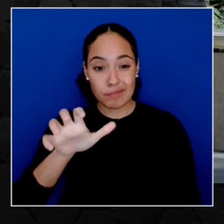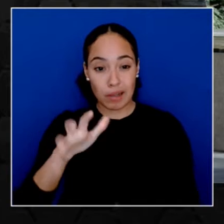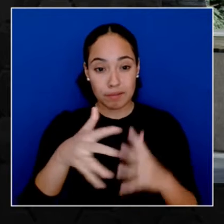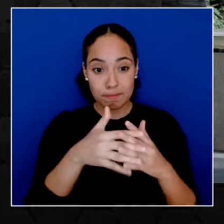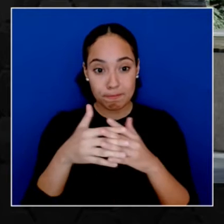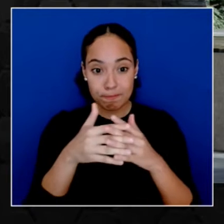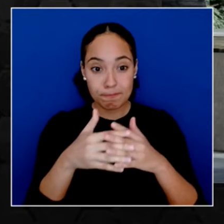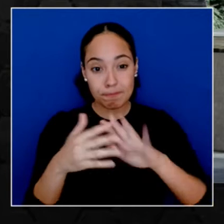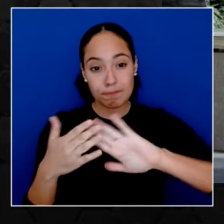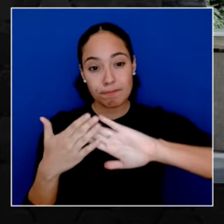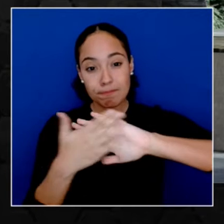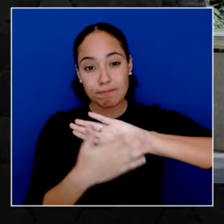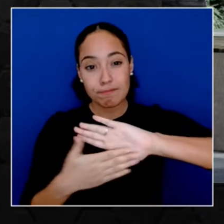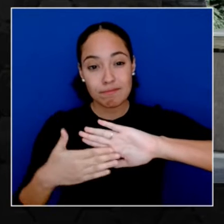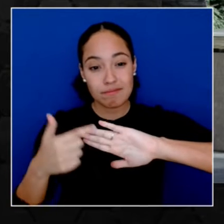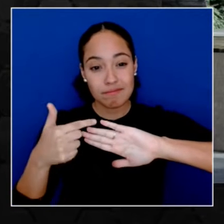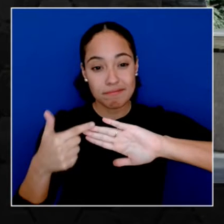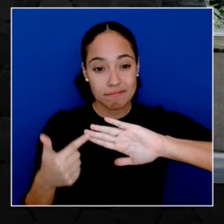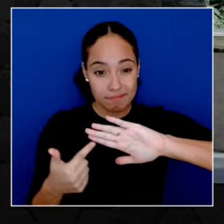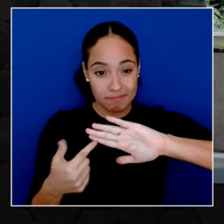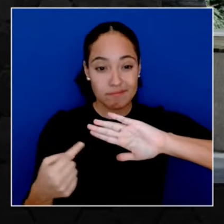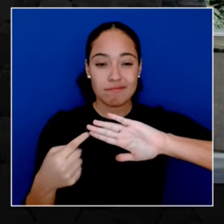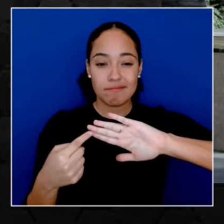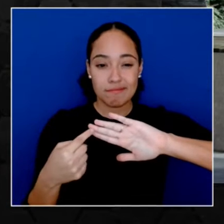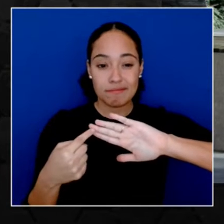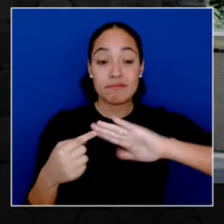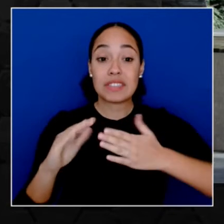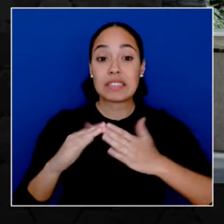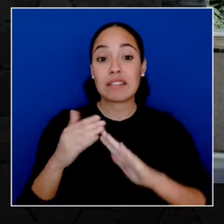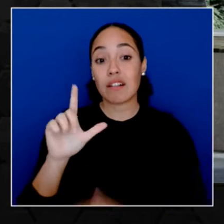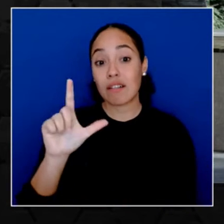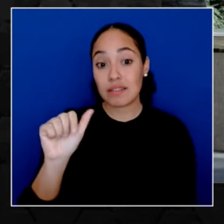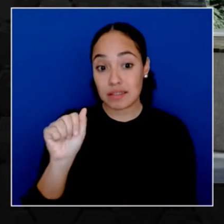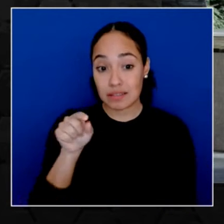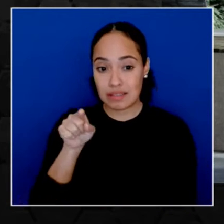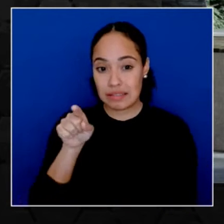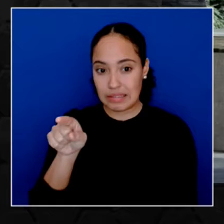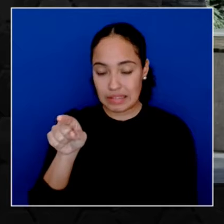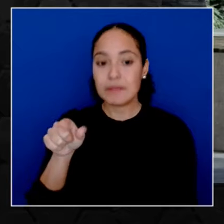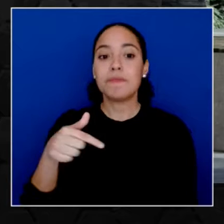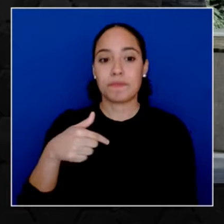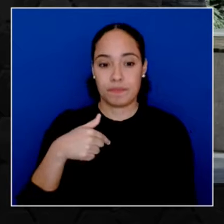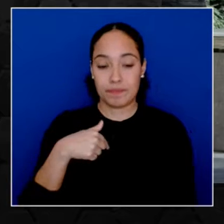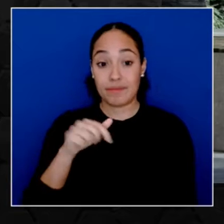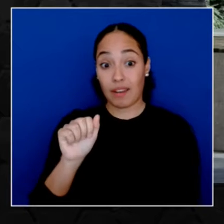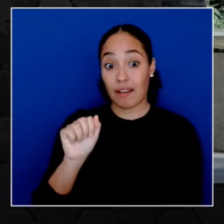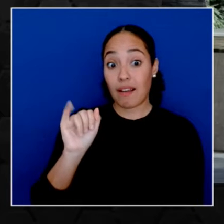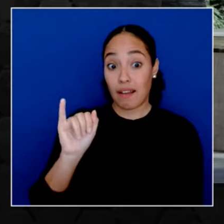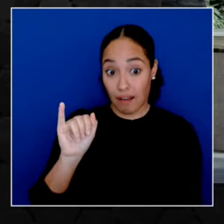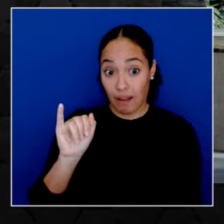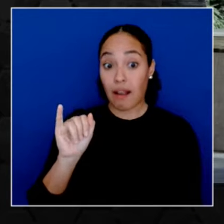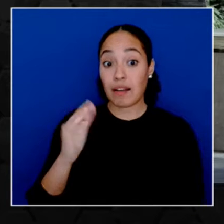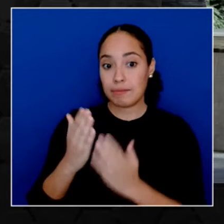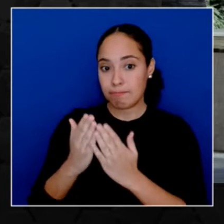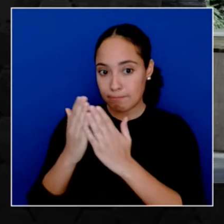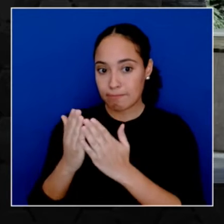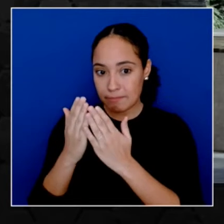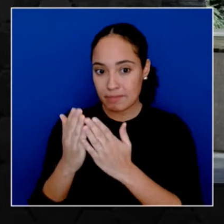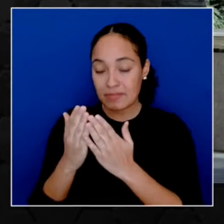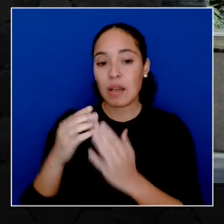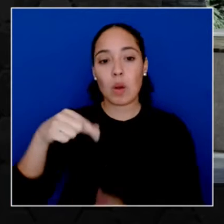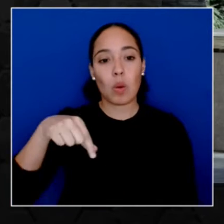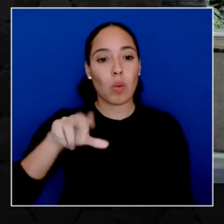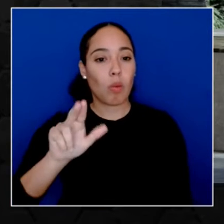is a mixture of artificial intelligence and quantum computing. So I'm also a fourth year undergrad student from